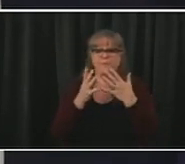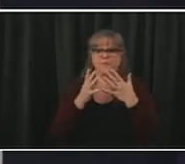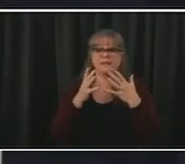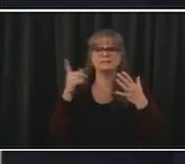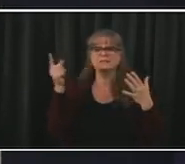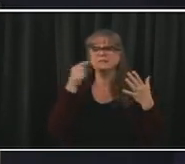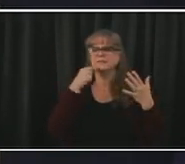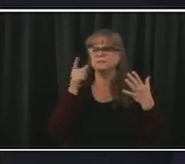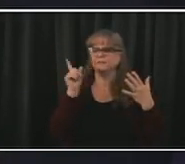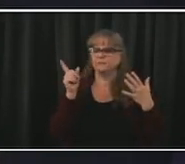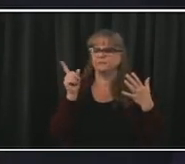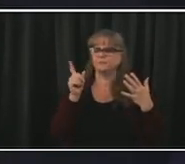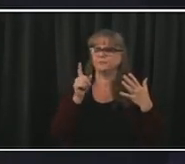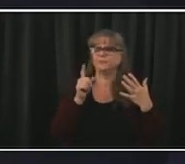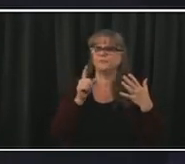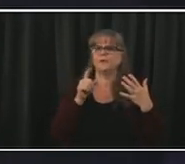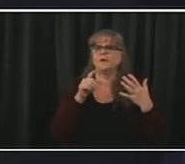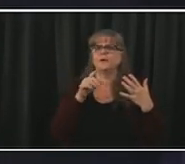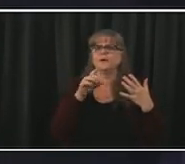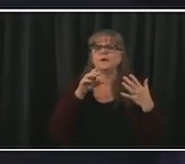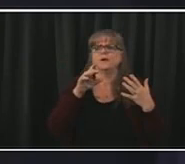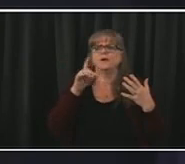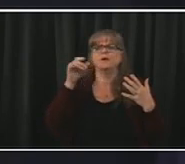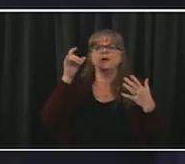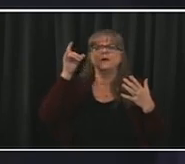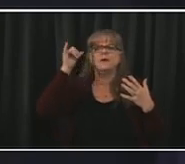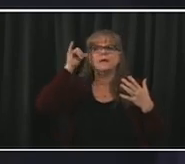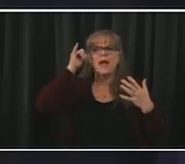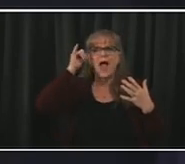to Oklahoma instead of the National